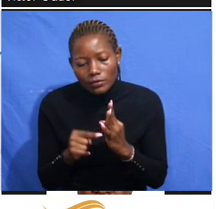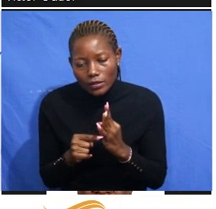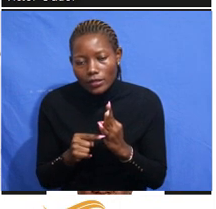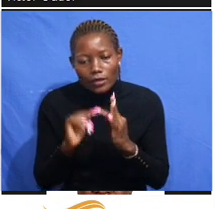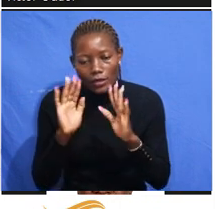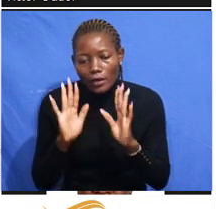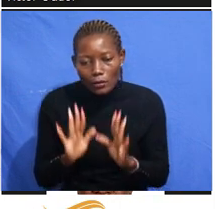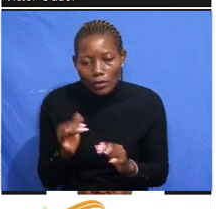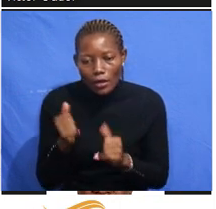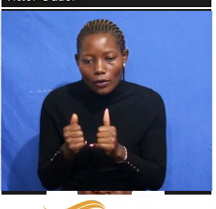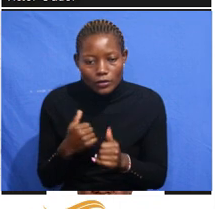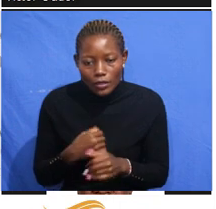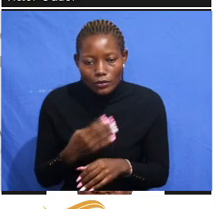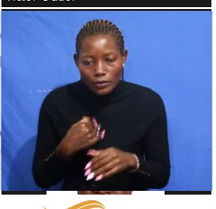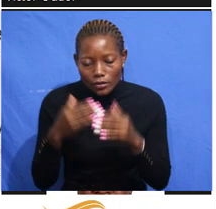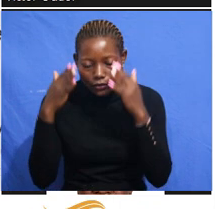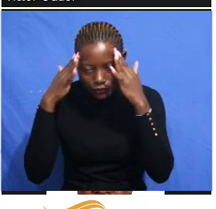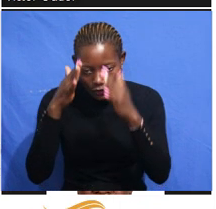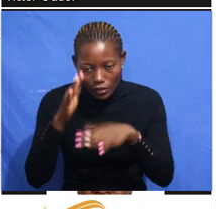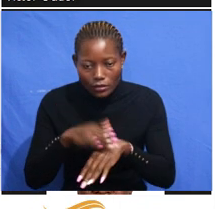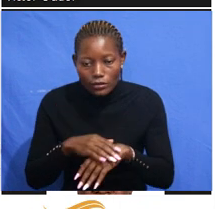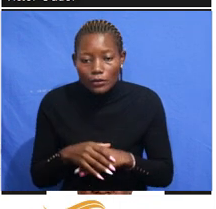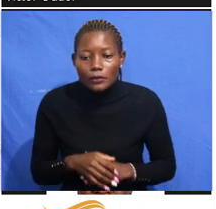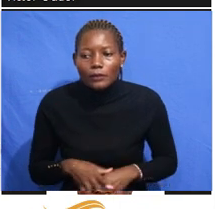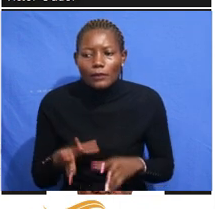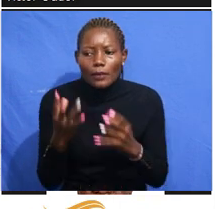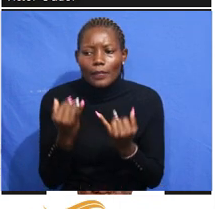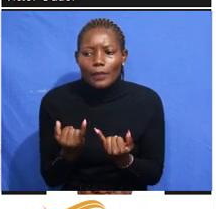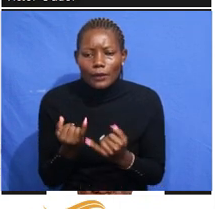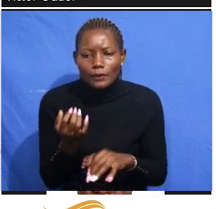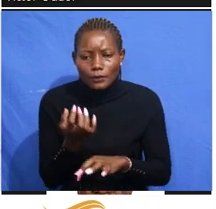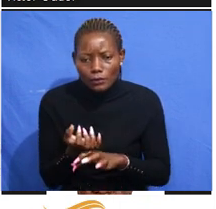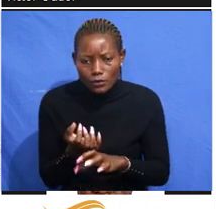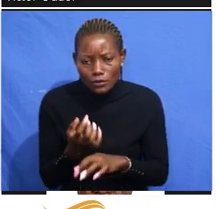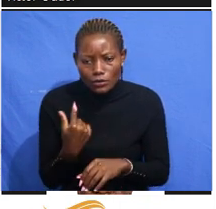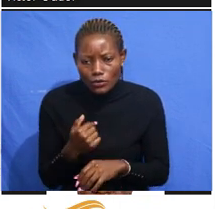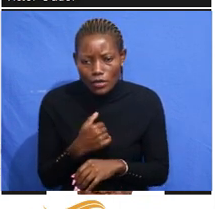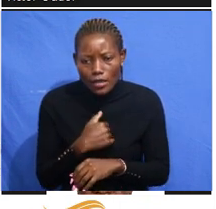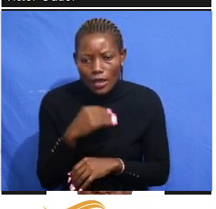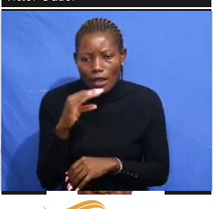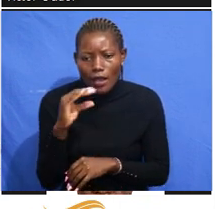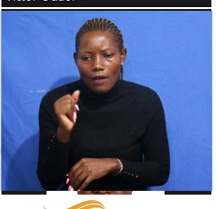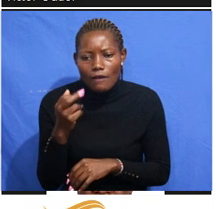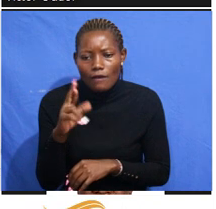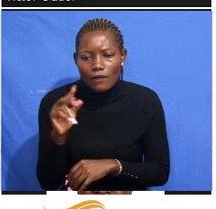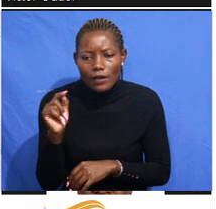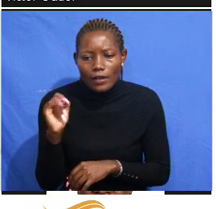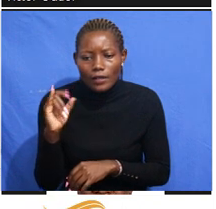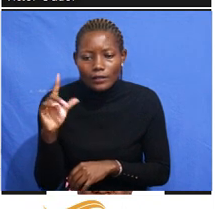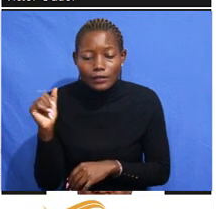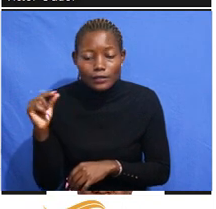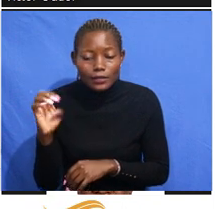wanted to itemize. Now, bones, cartilage and bone. Sometimes people